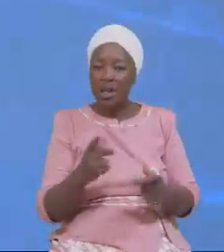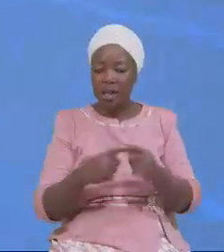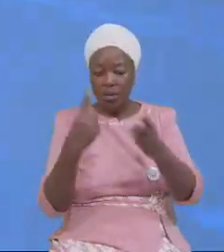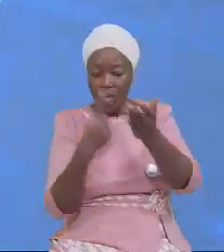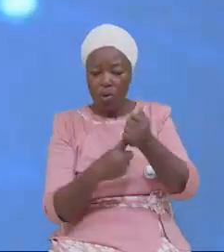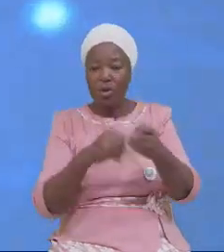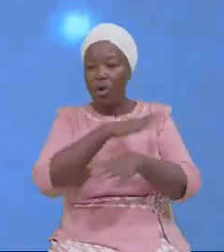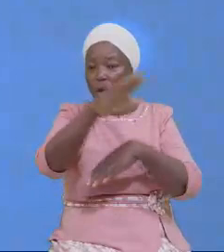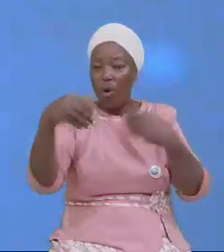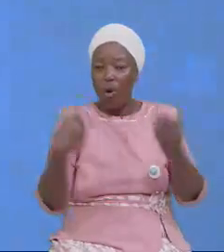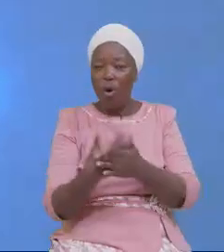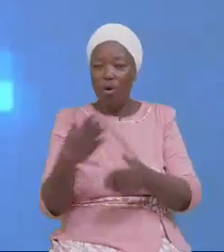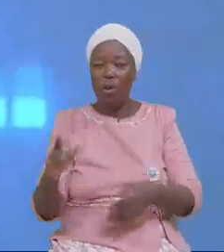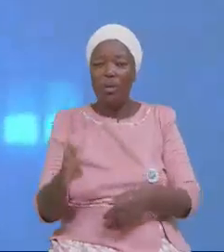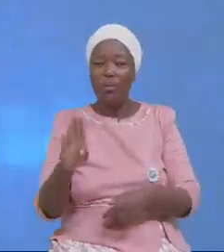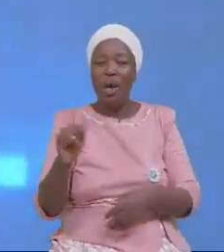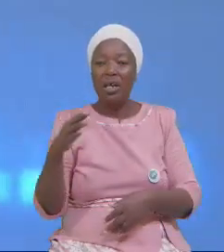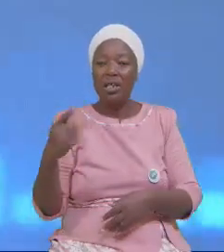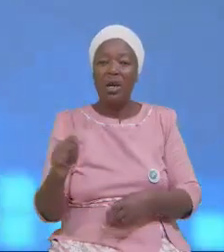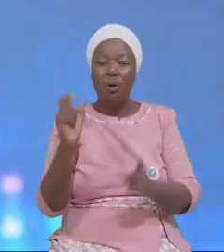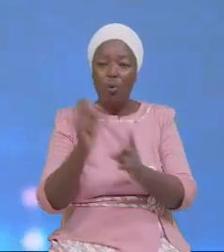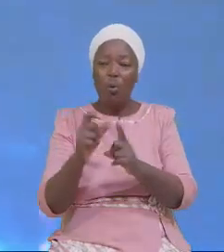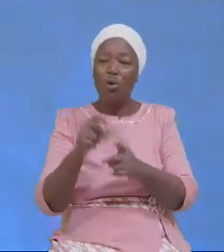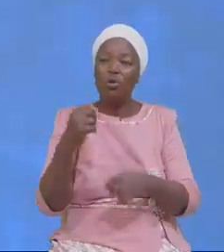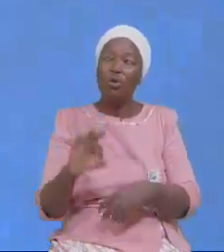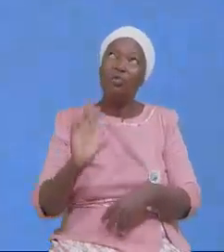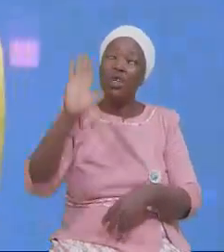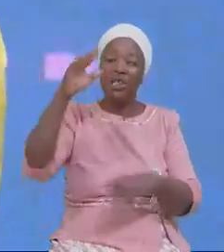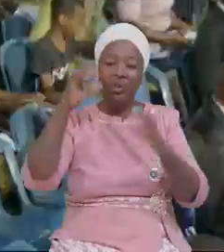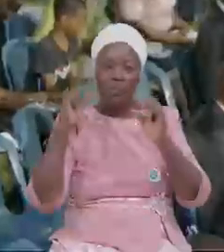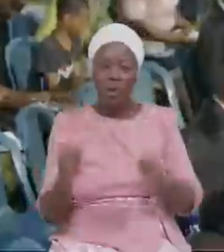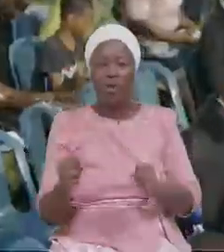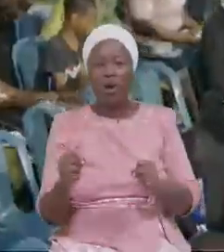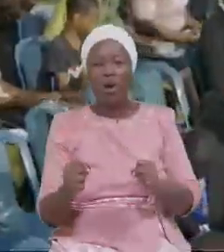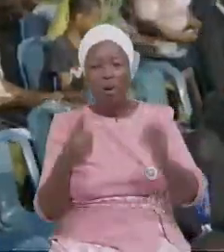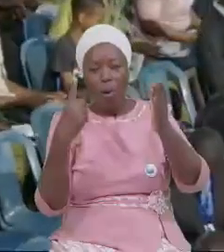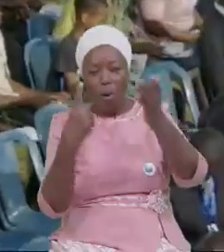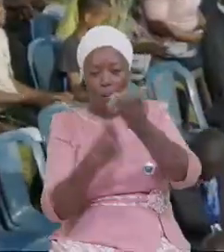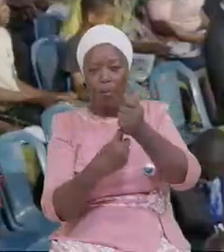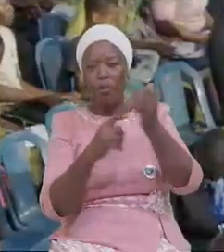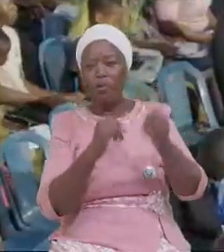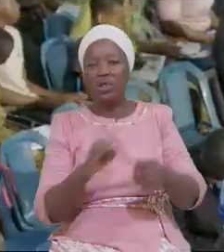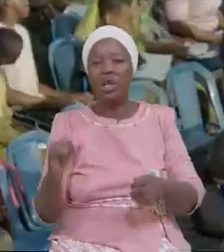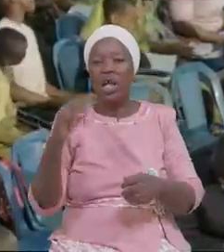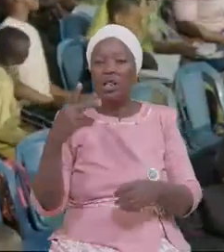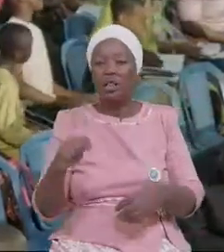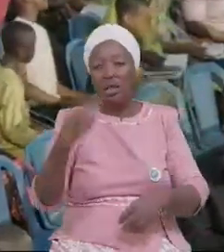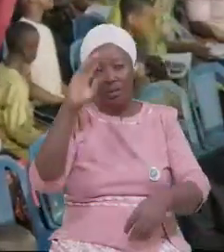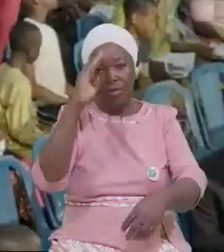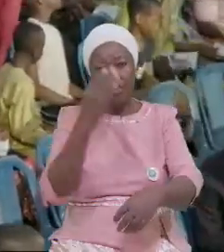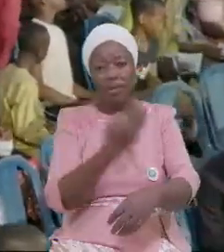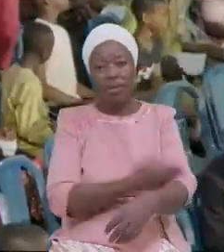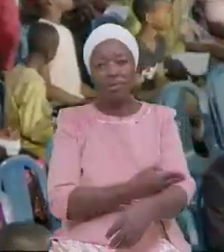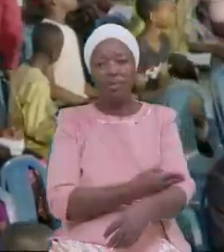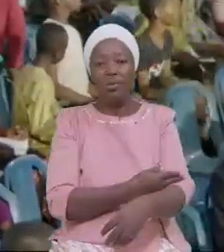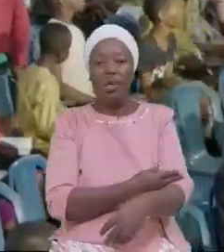the word of his power, upholding the sun or have scattered